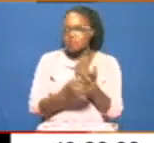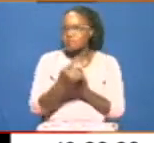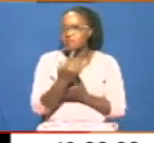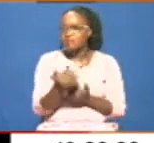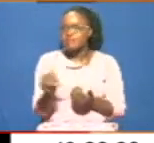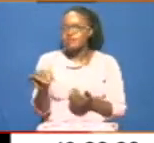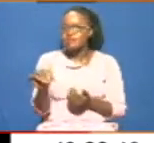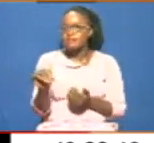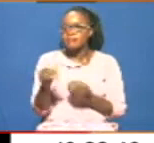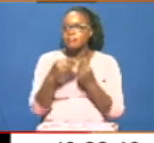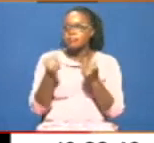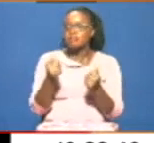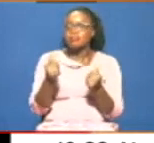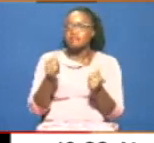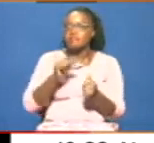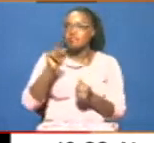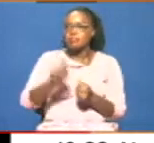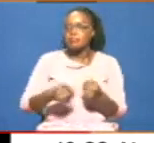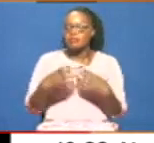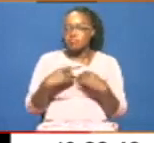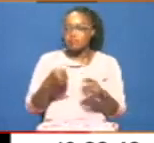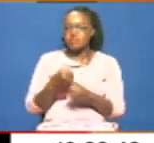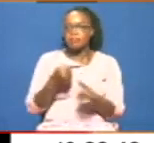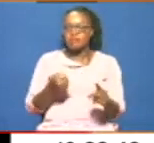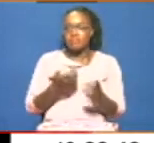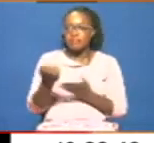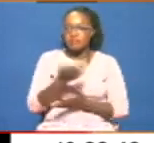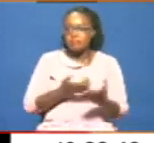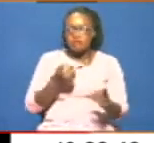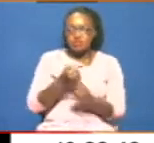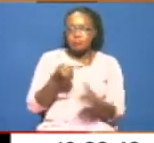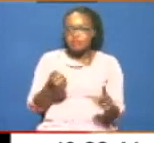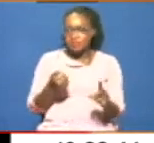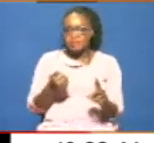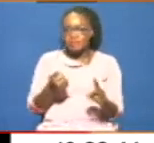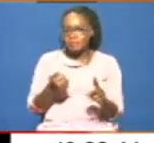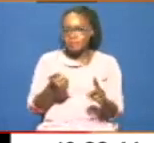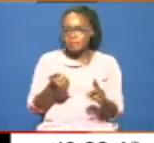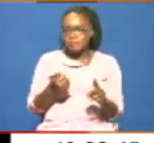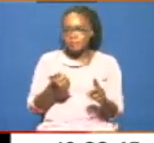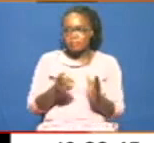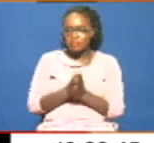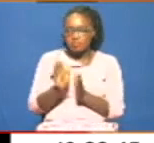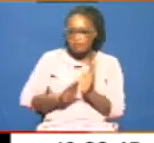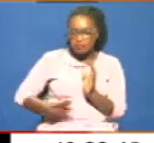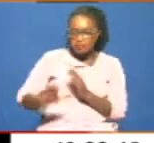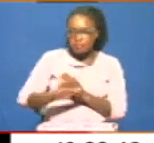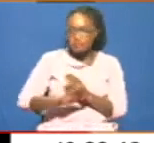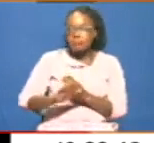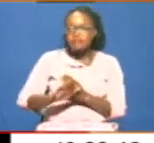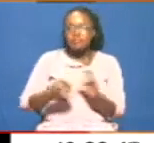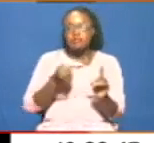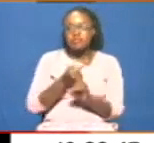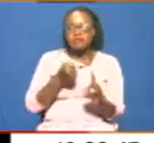to be addressed. So we are talking about health implications, economic implications, and ecological implications for our